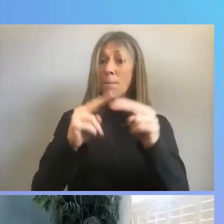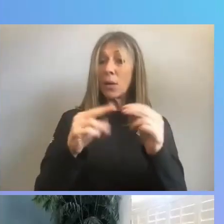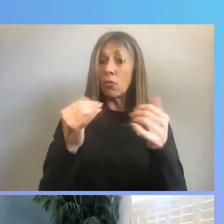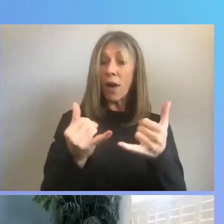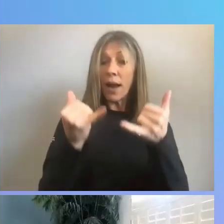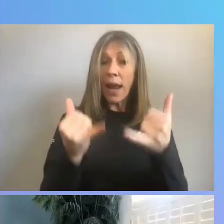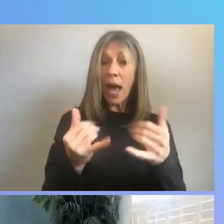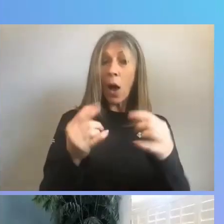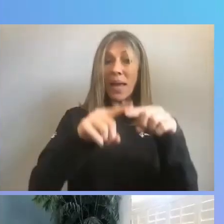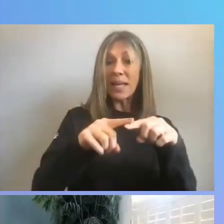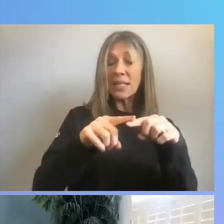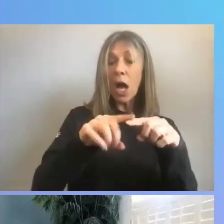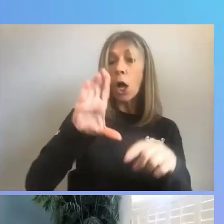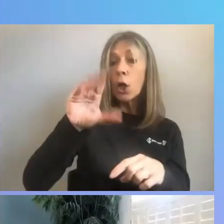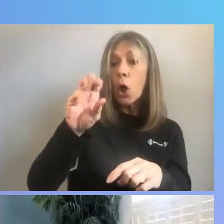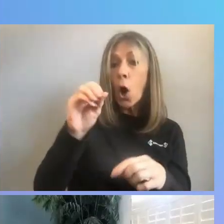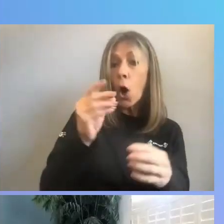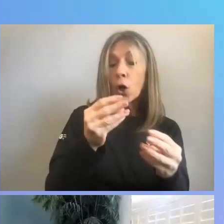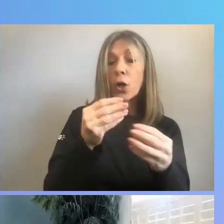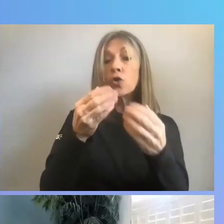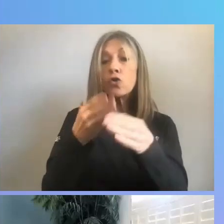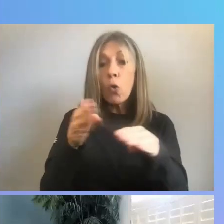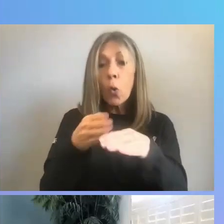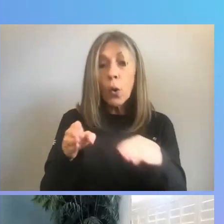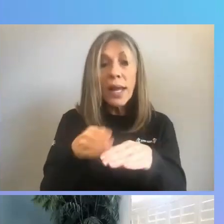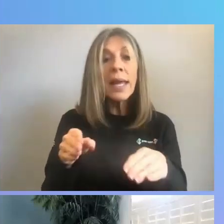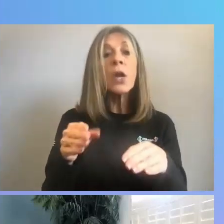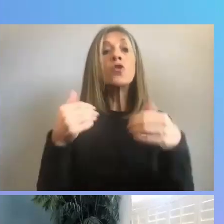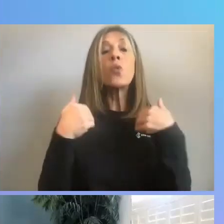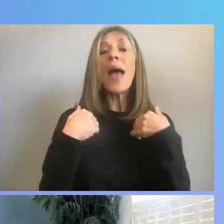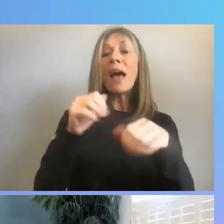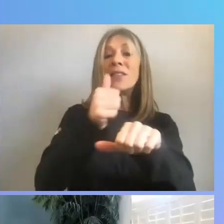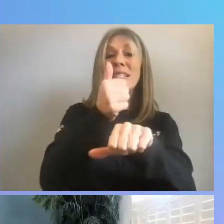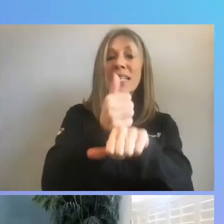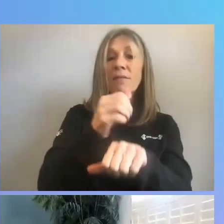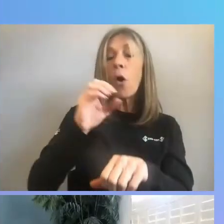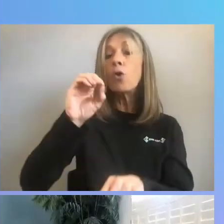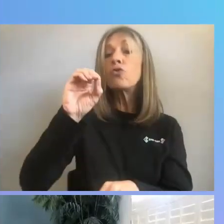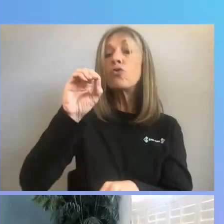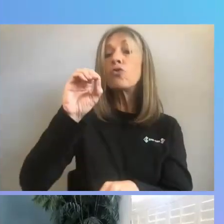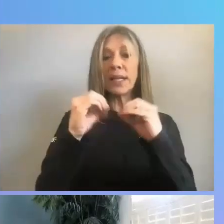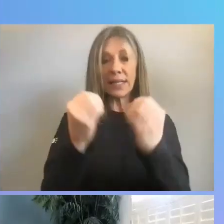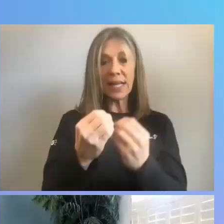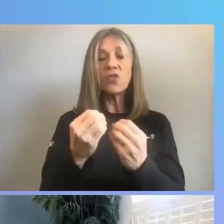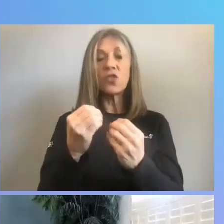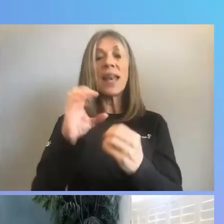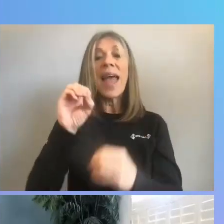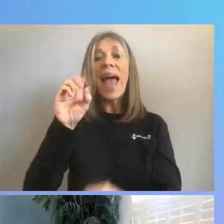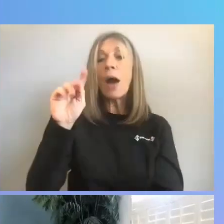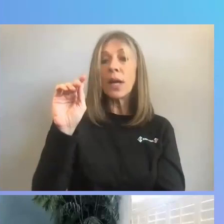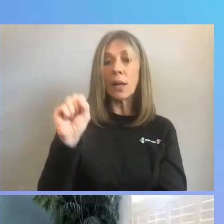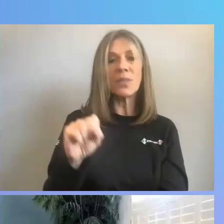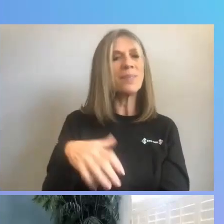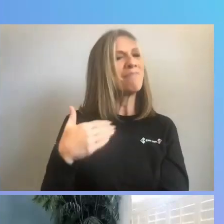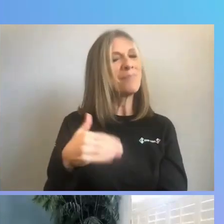on card sorting to create default organization of outcomes. It's super